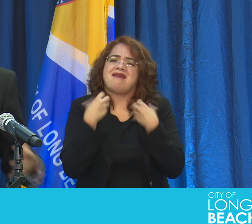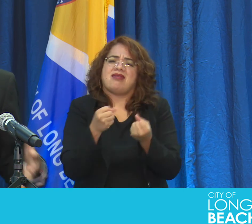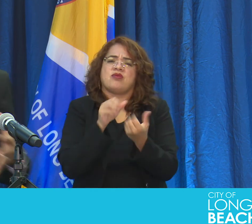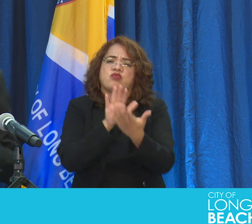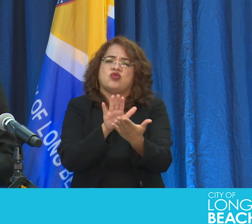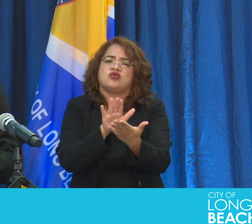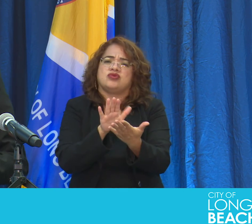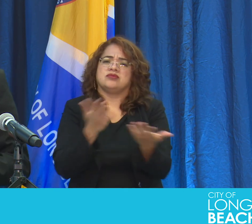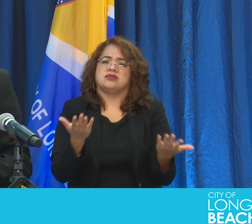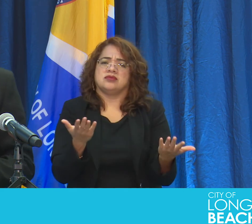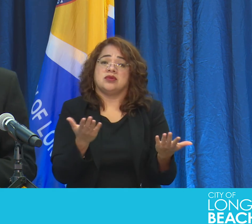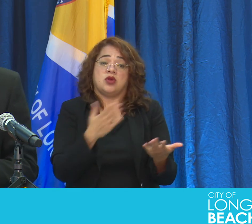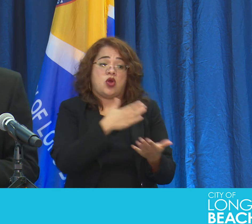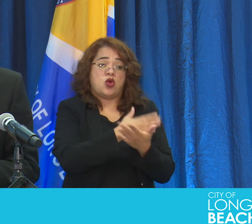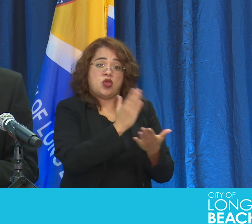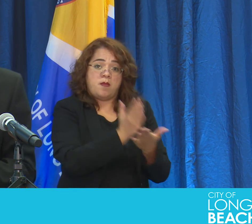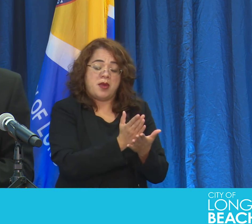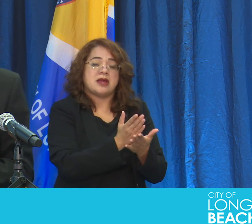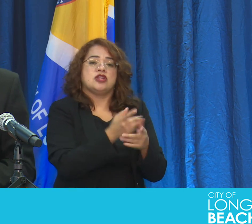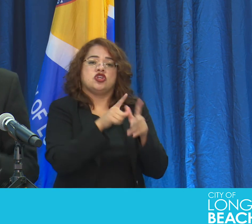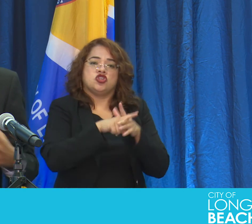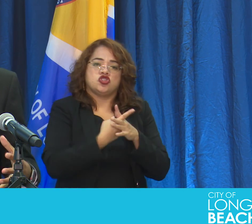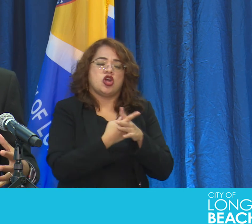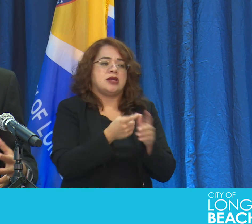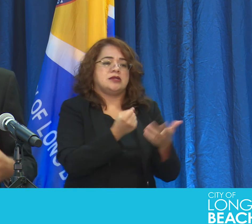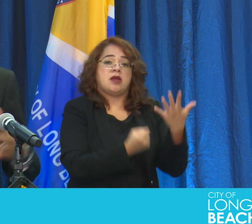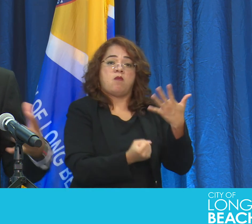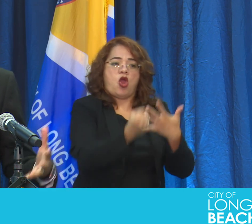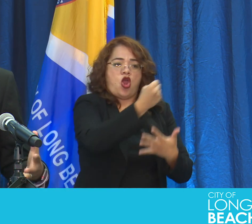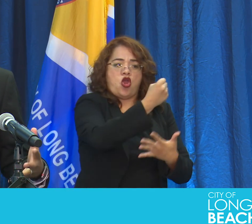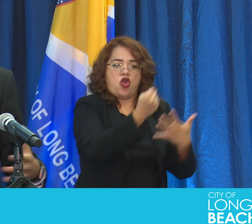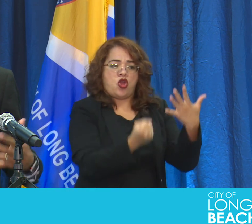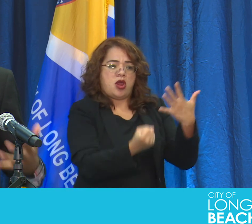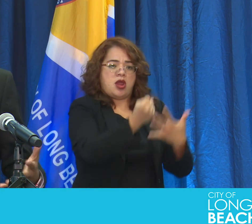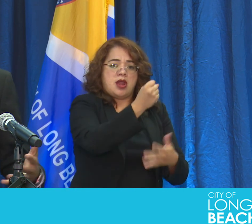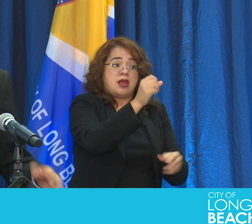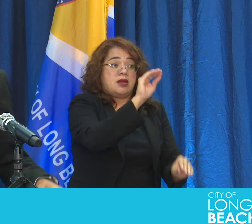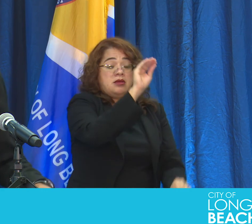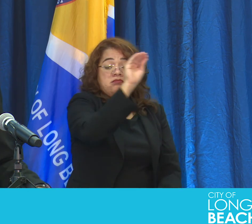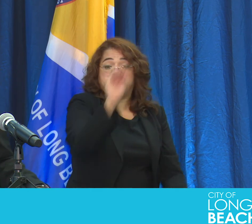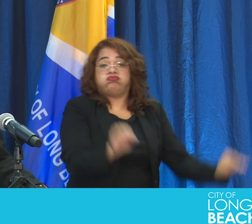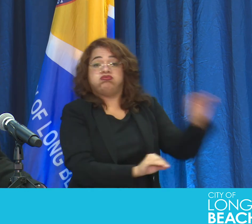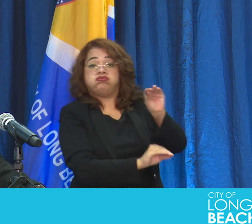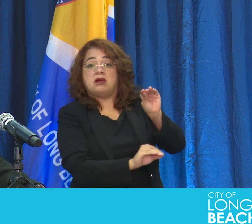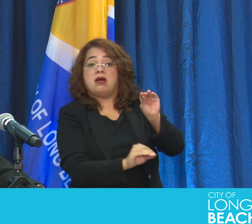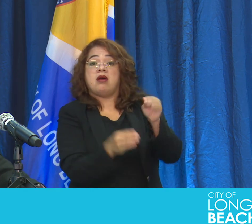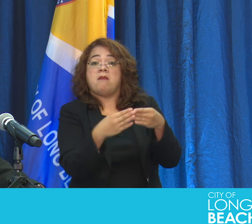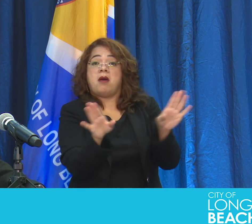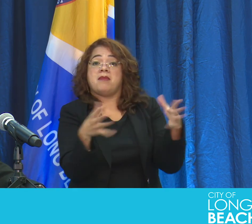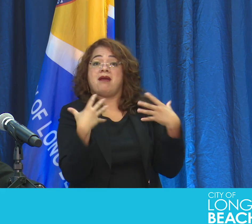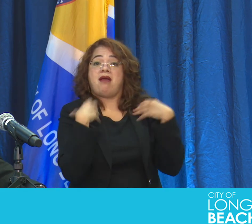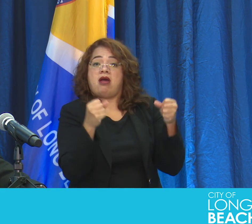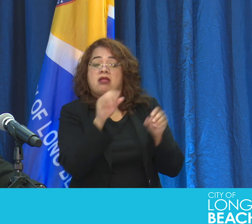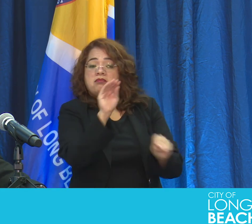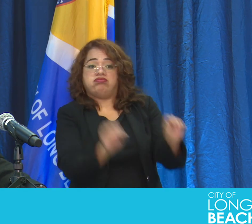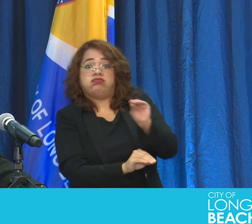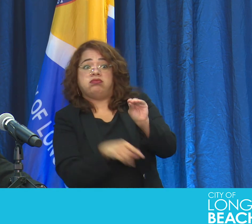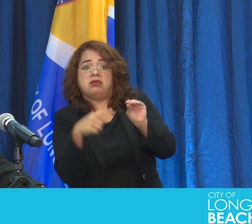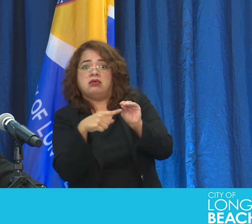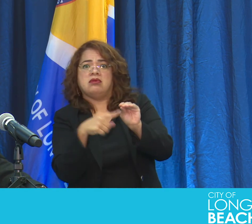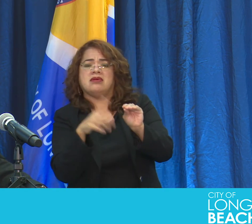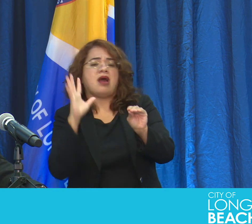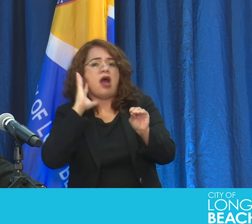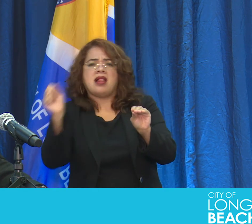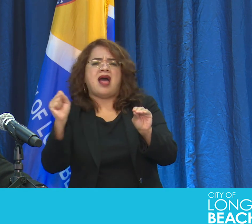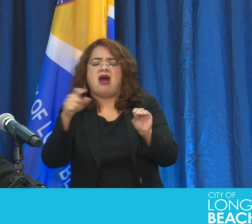budget starts to do is prioritize public health in a new way, which is I have heard loud and clear